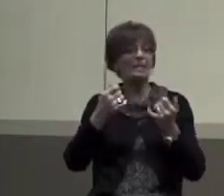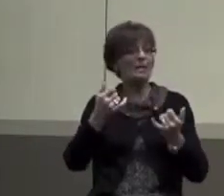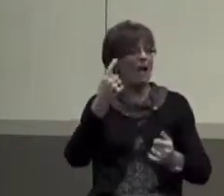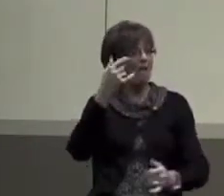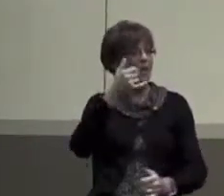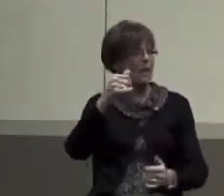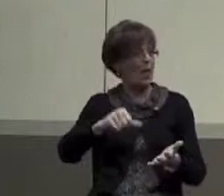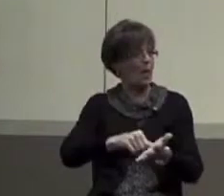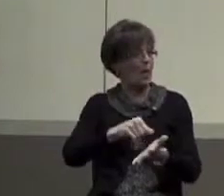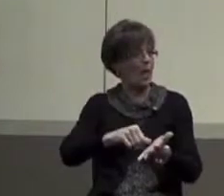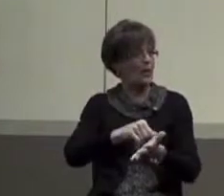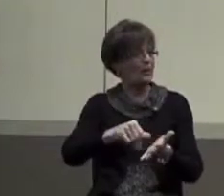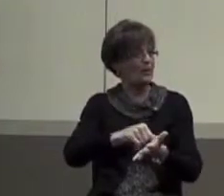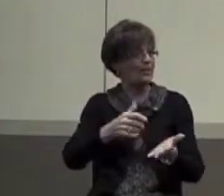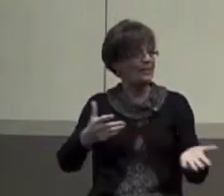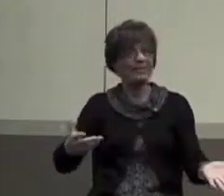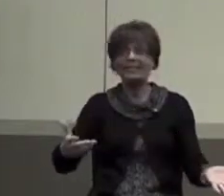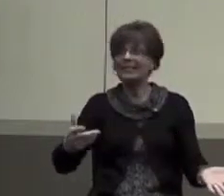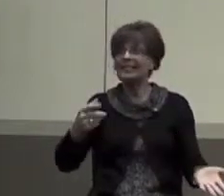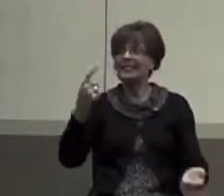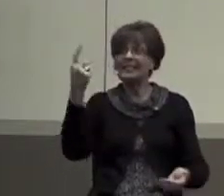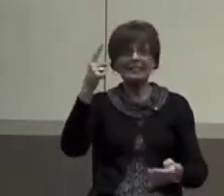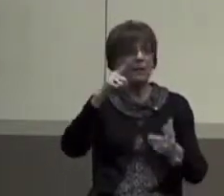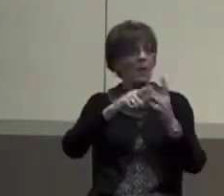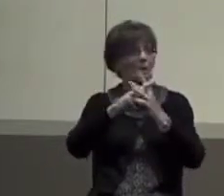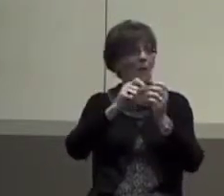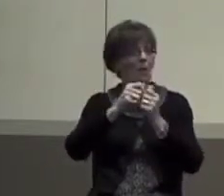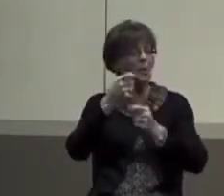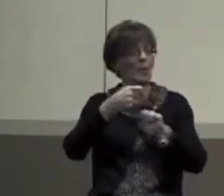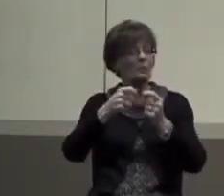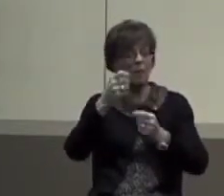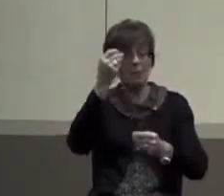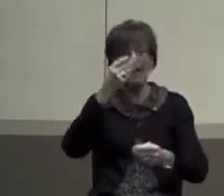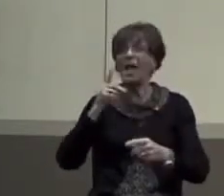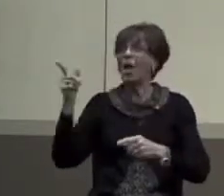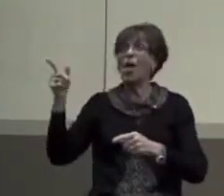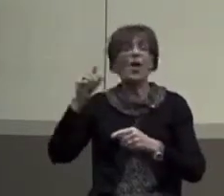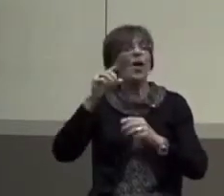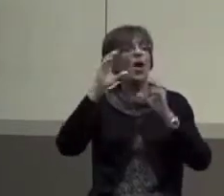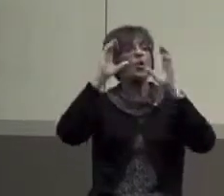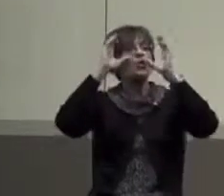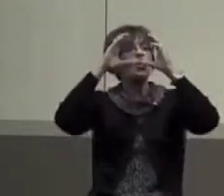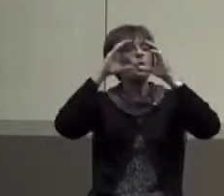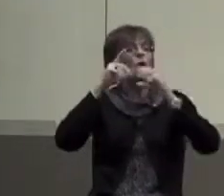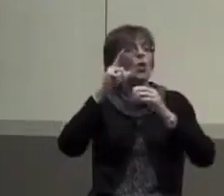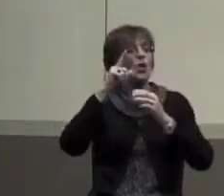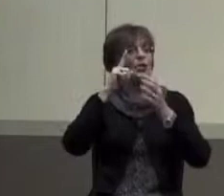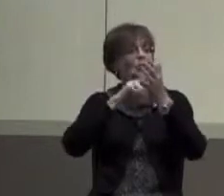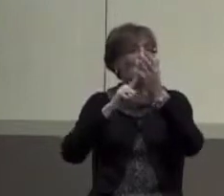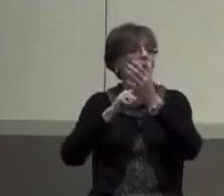anybody comes up with it, I'd love to know. It could be your Google search page.